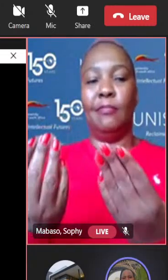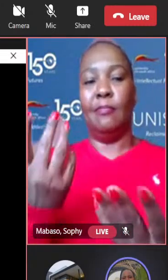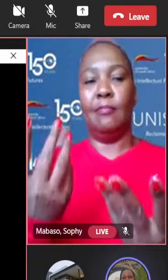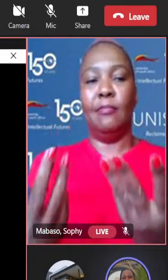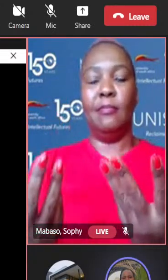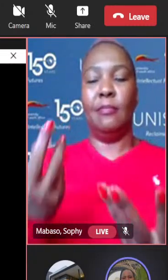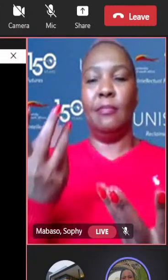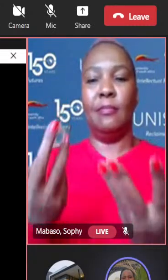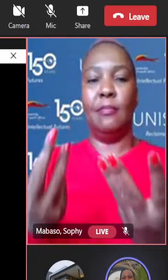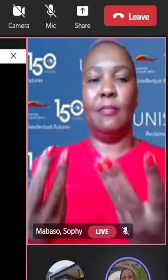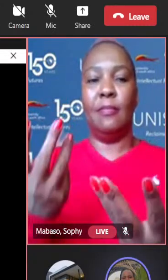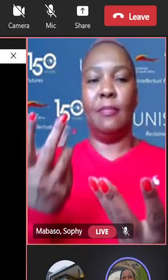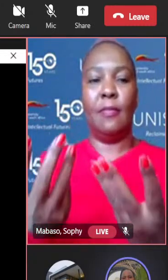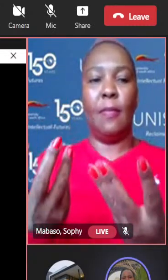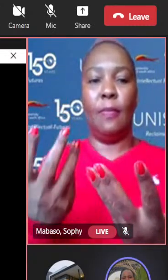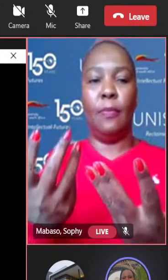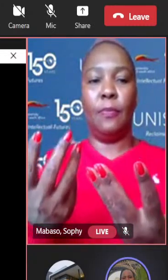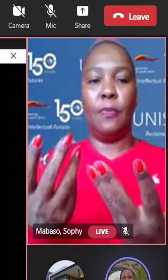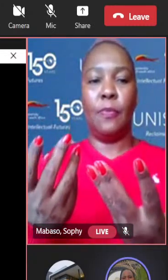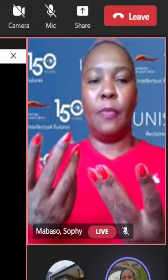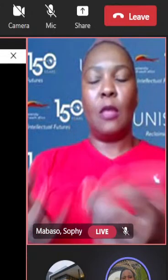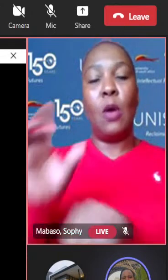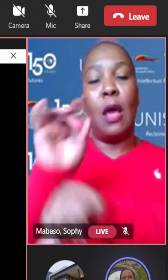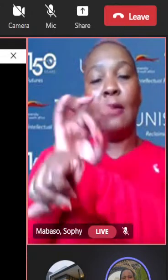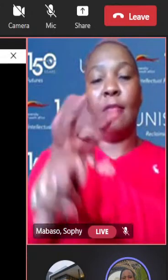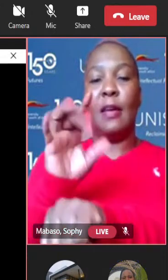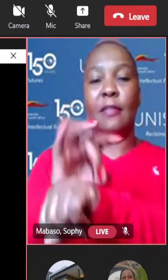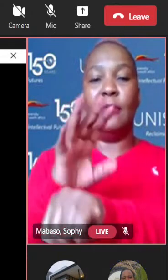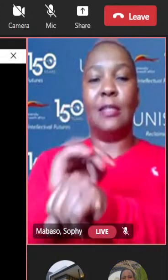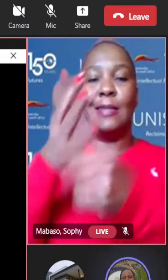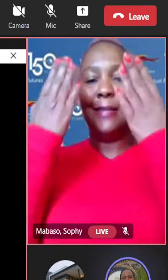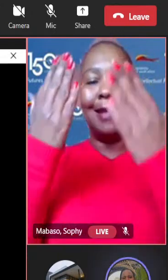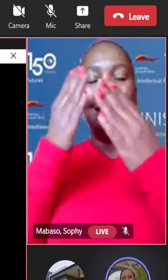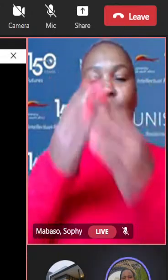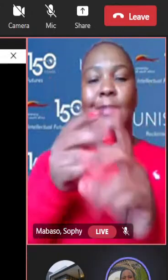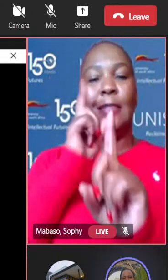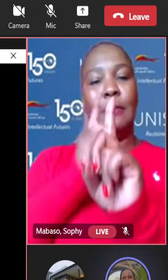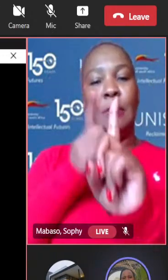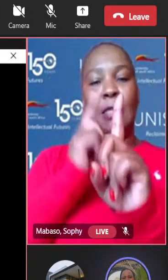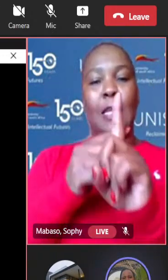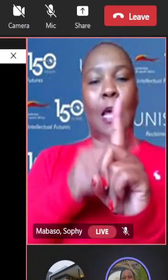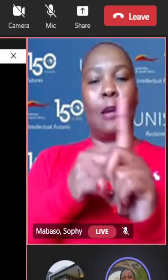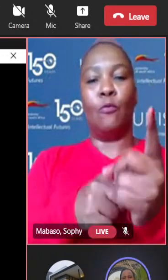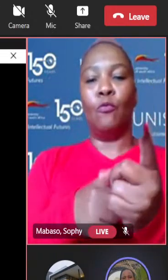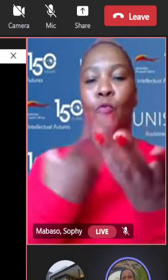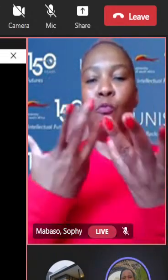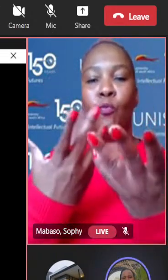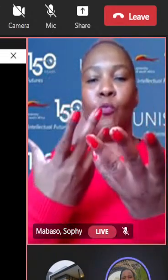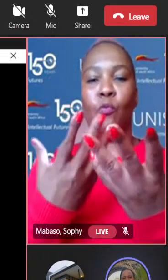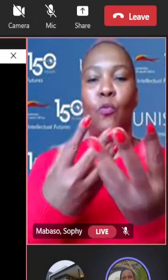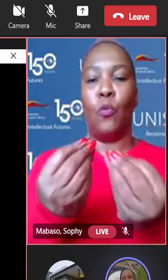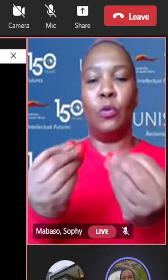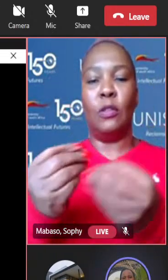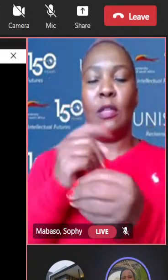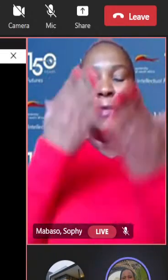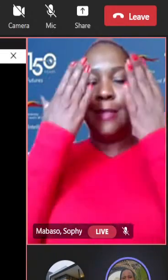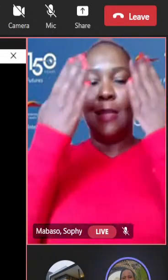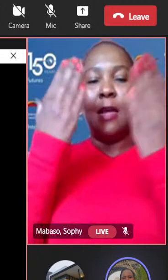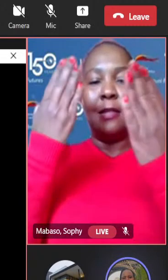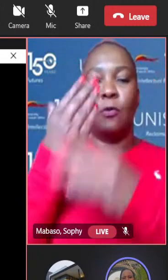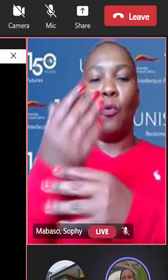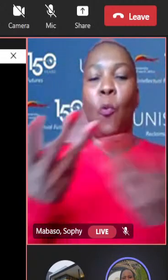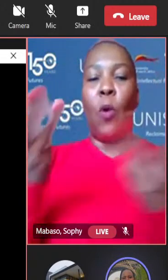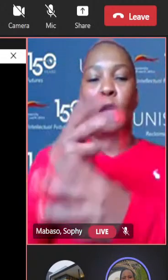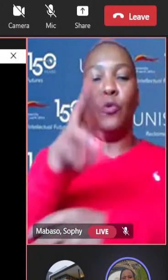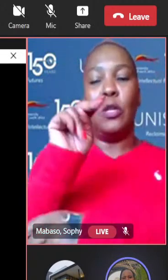you are advised to study the disciplinary code that appears in your Study at Unisa brochure, especially